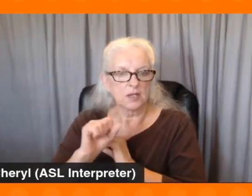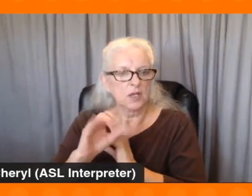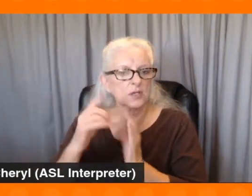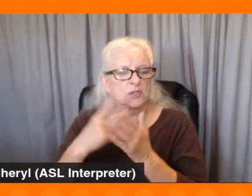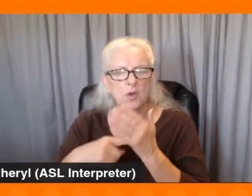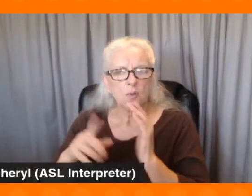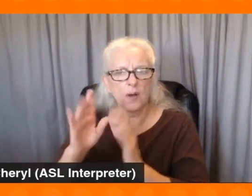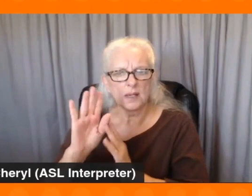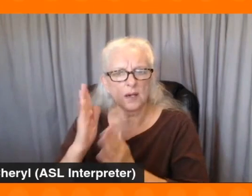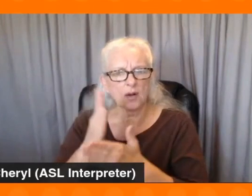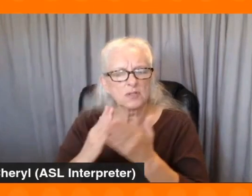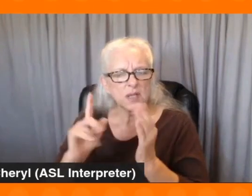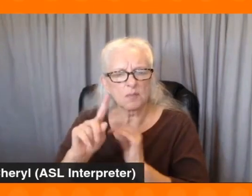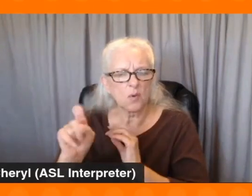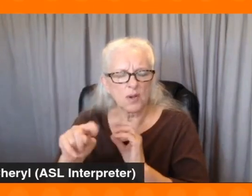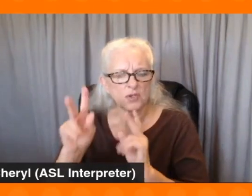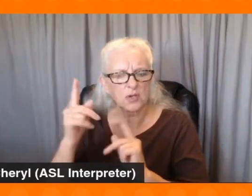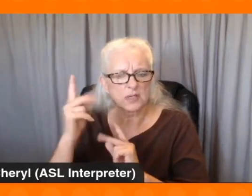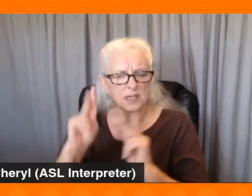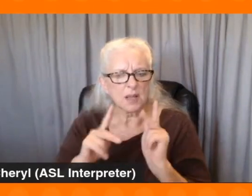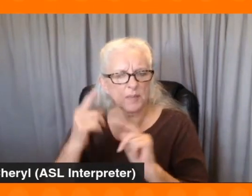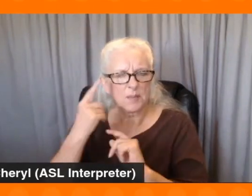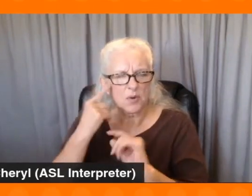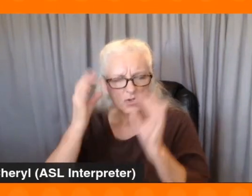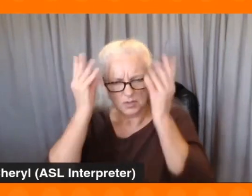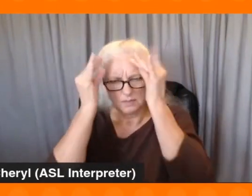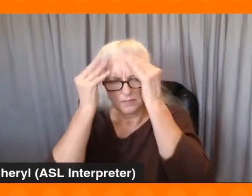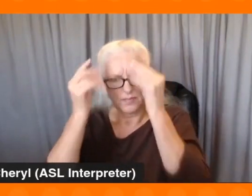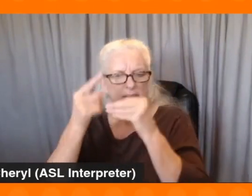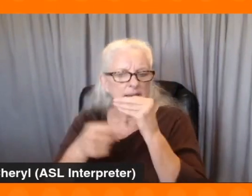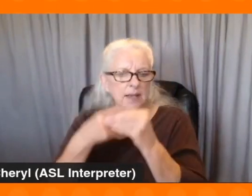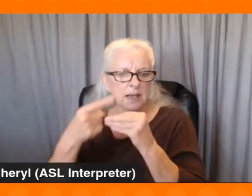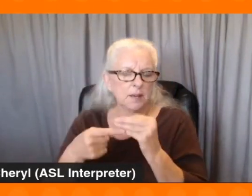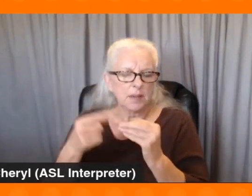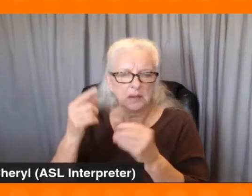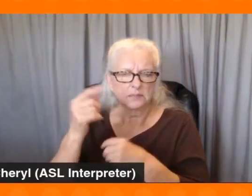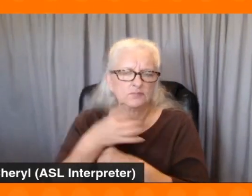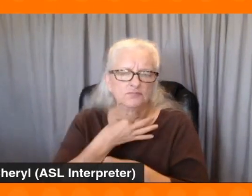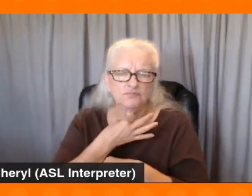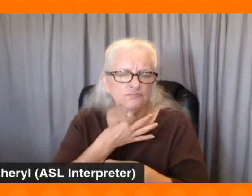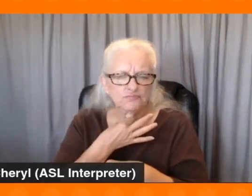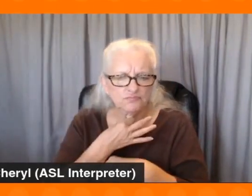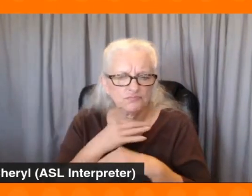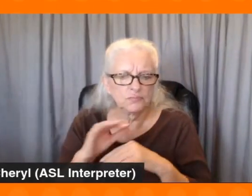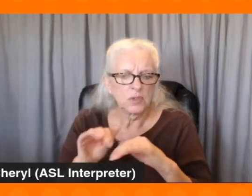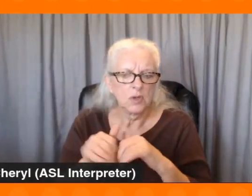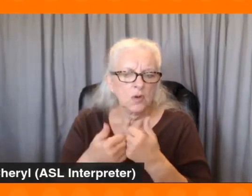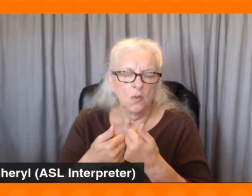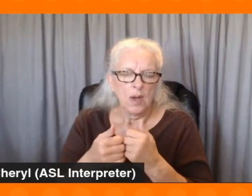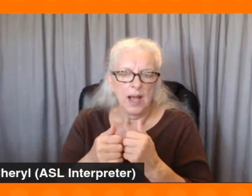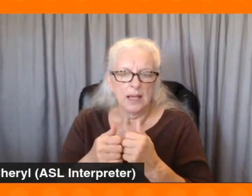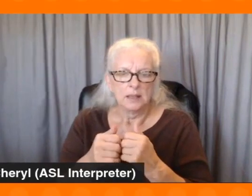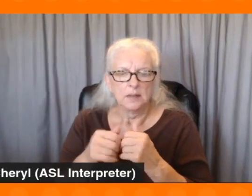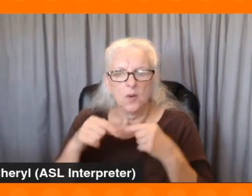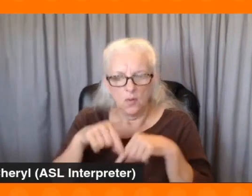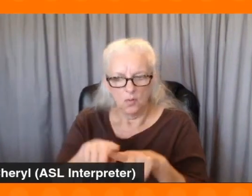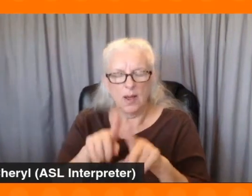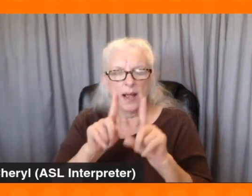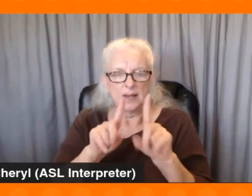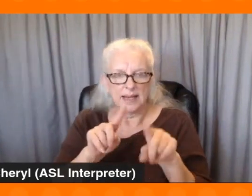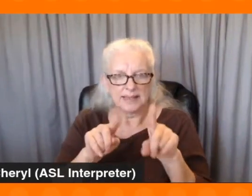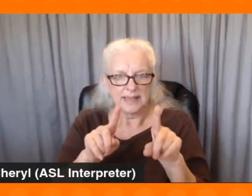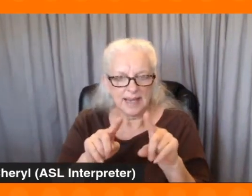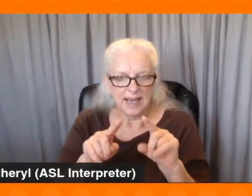some questions you think that people should be thinking about, pondering about while they're going through all of these sessions over the course of the